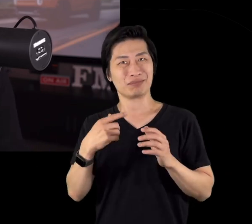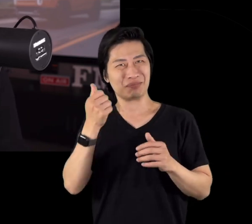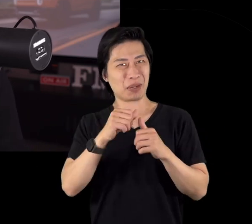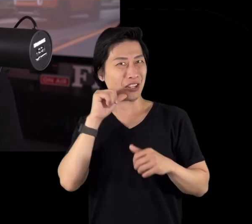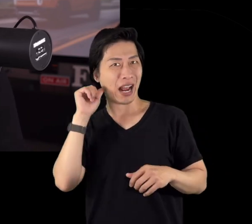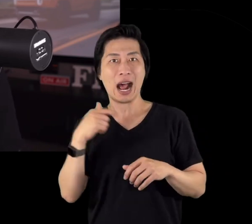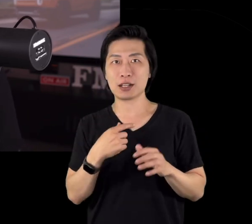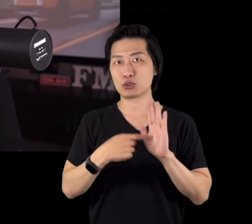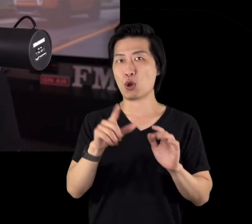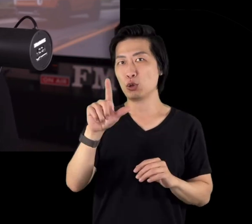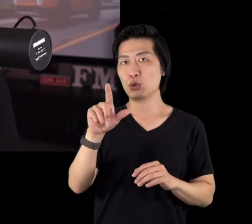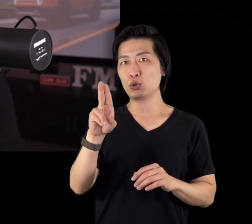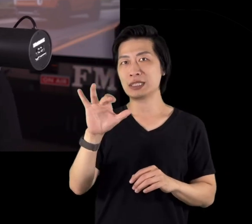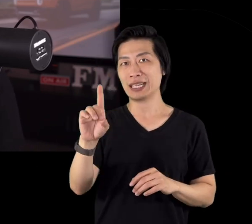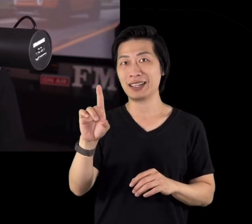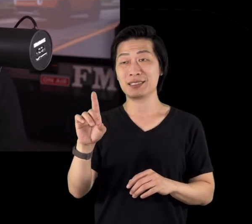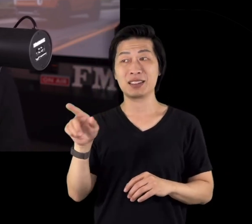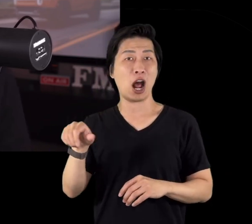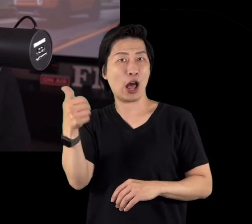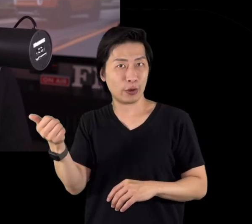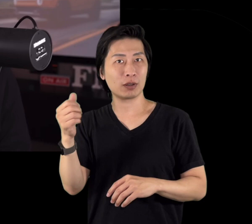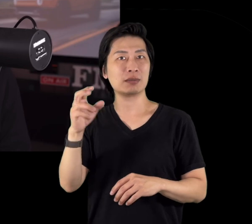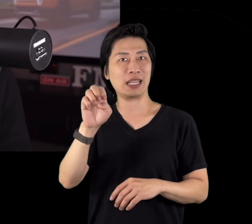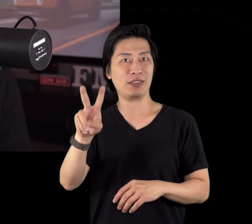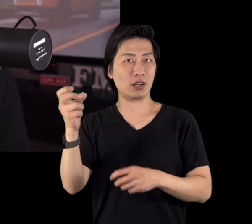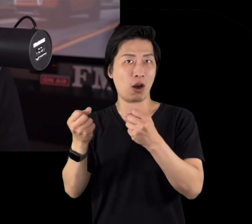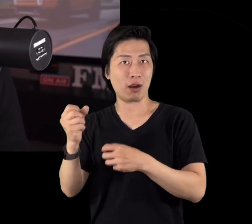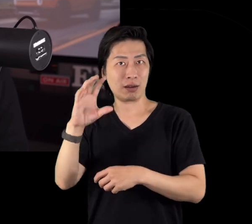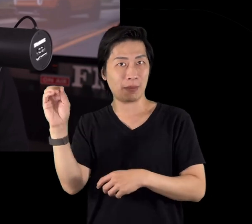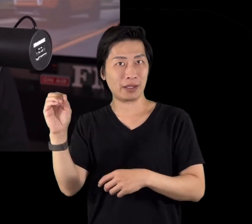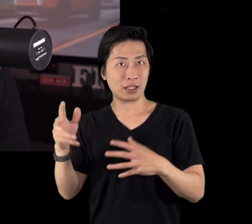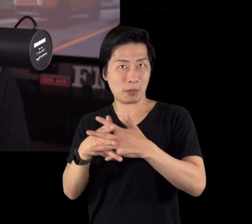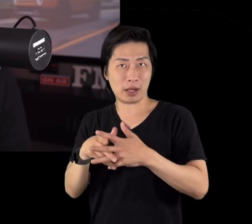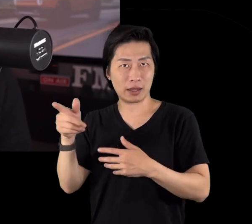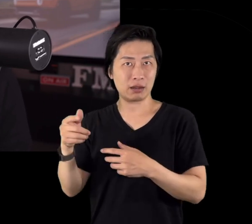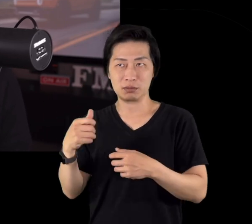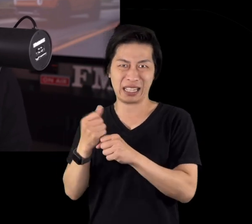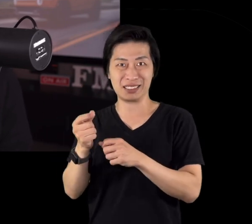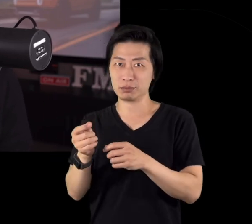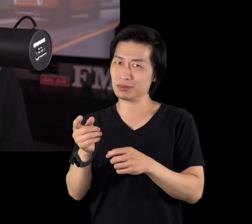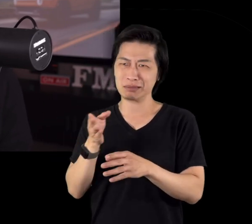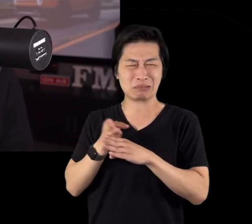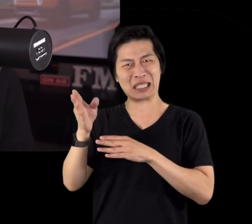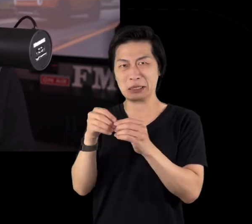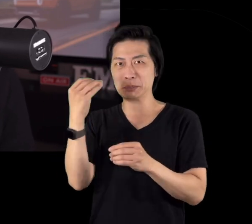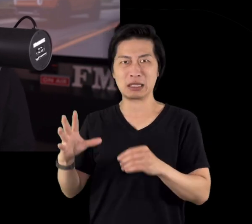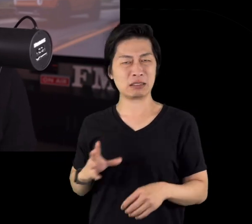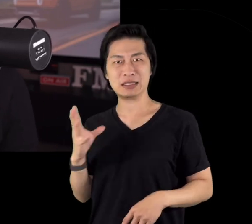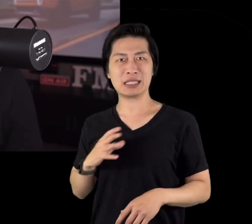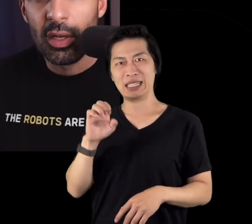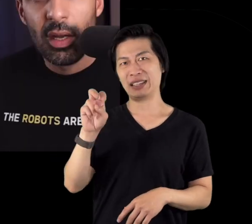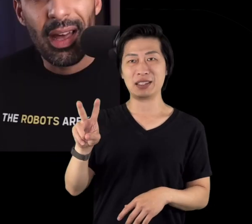covered Lucid's earnings, which Lucid is another automaker, an EV automaker that makes exclusively very